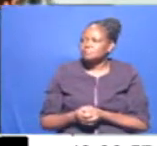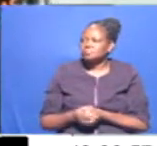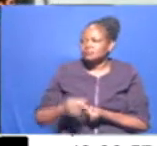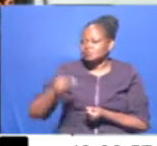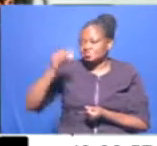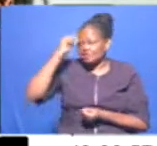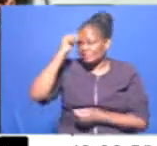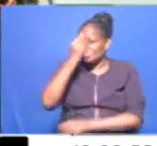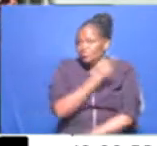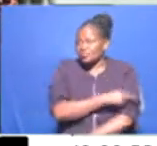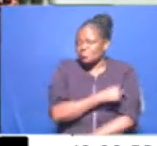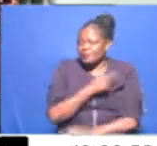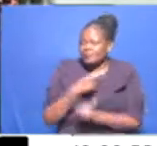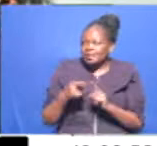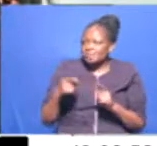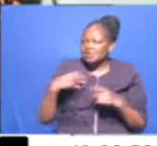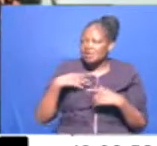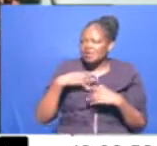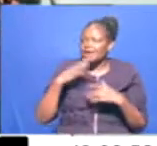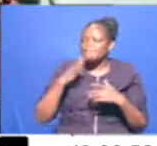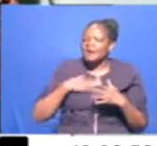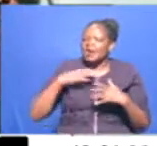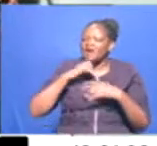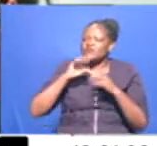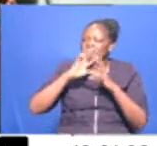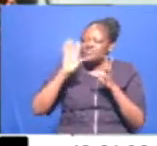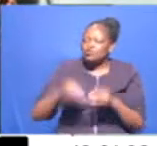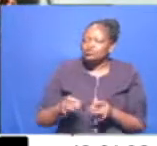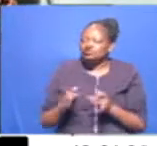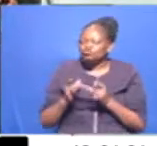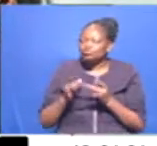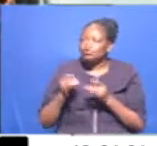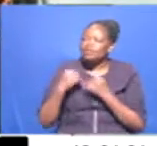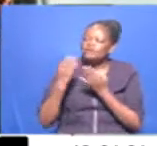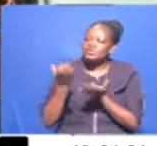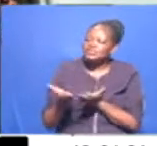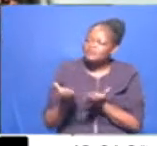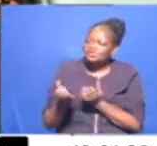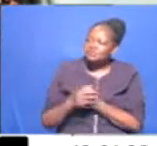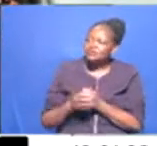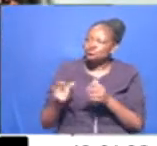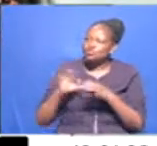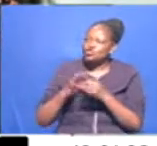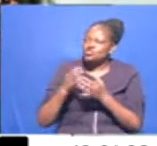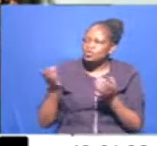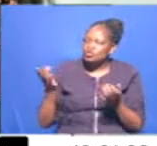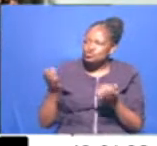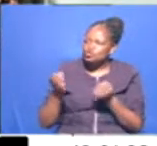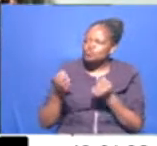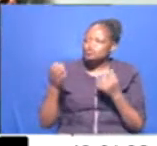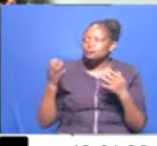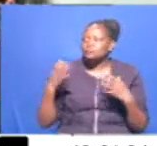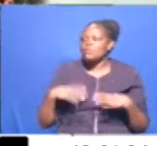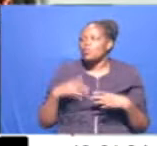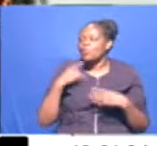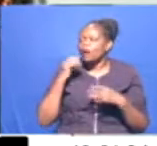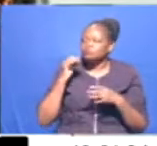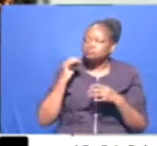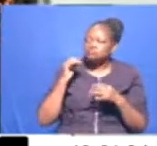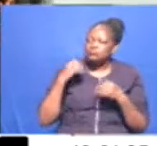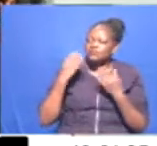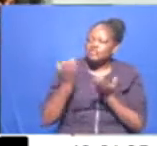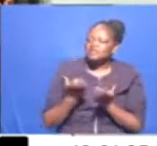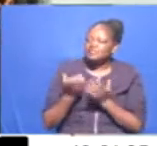hospitals, but as My Afya Africa, we are online and we are offering these services. We are connecting you to therapists who can give you these services, and it is